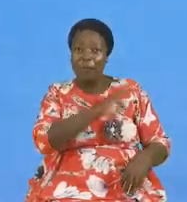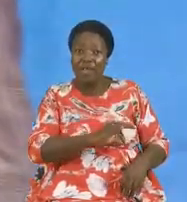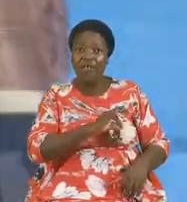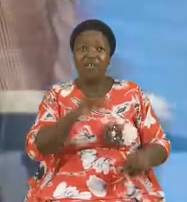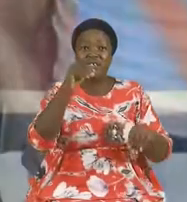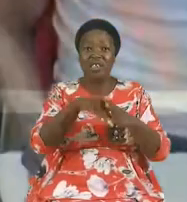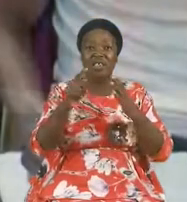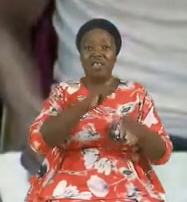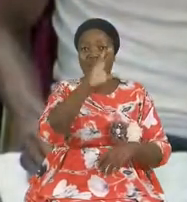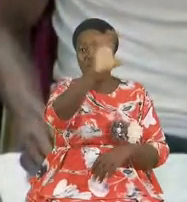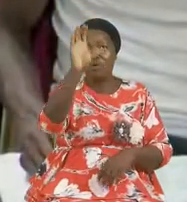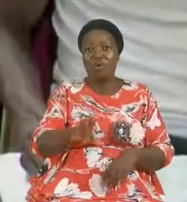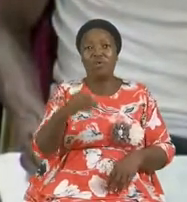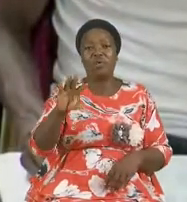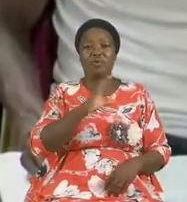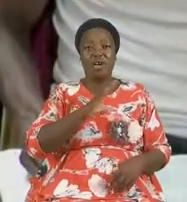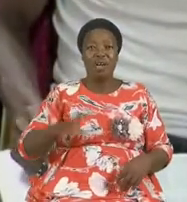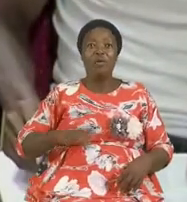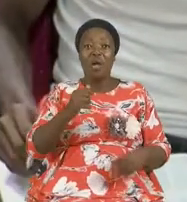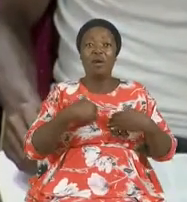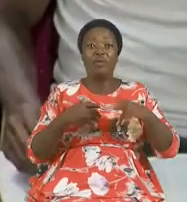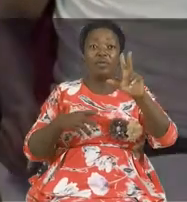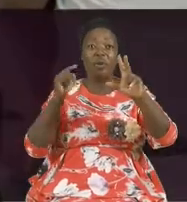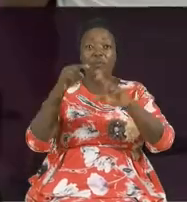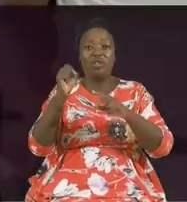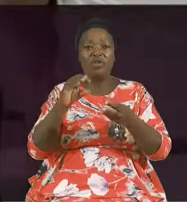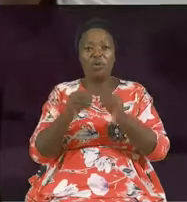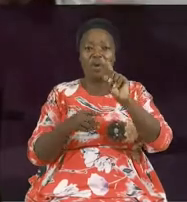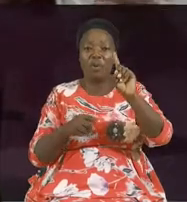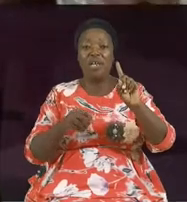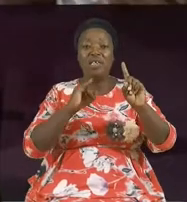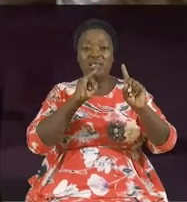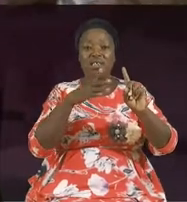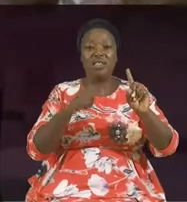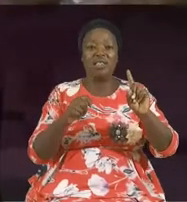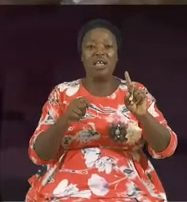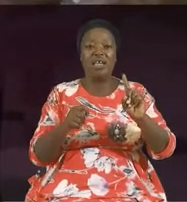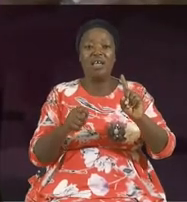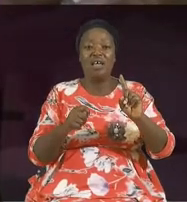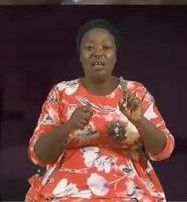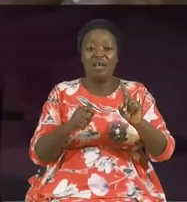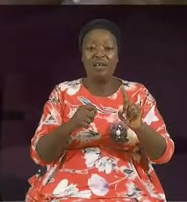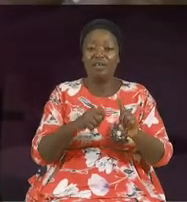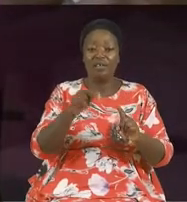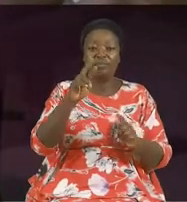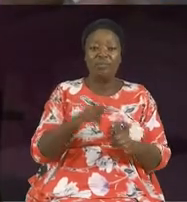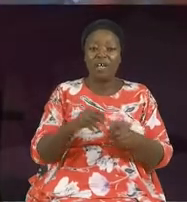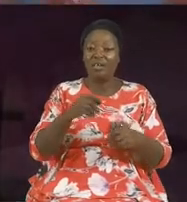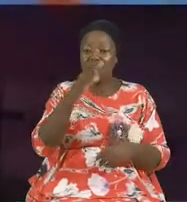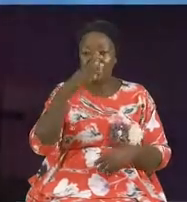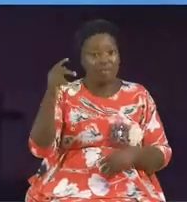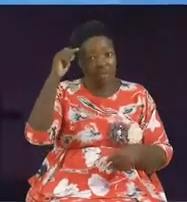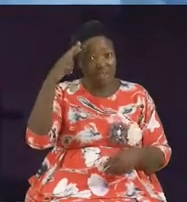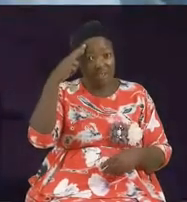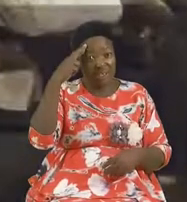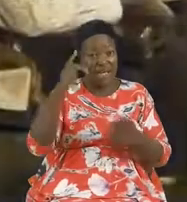life. Unending benefits in the cross of Christ. There are three things I'm looking at. Number one is